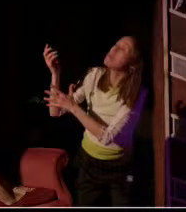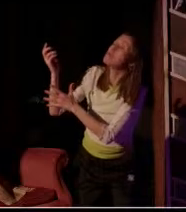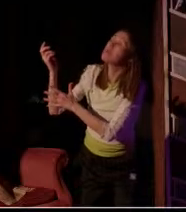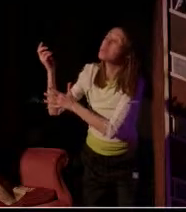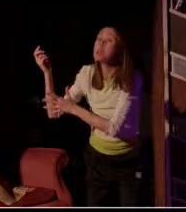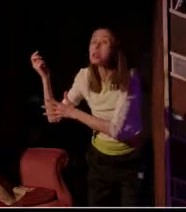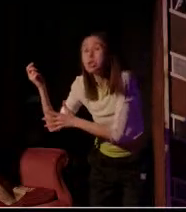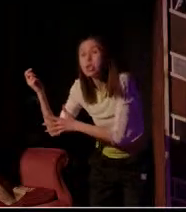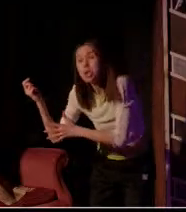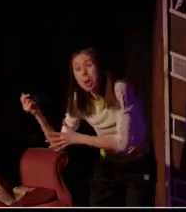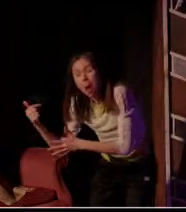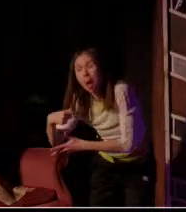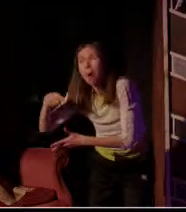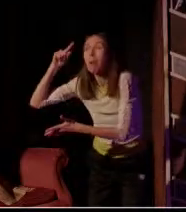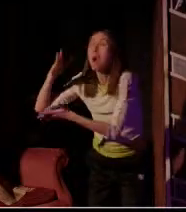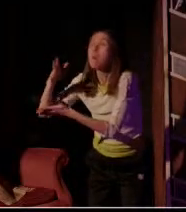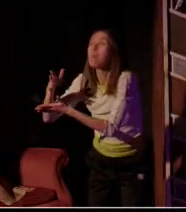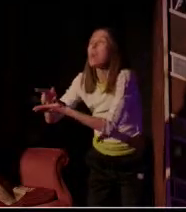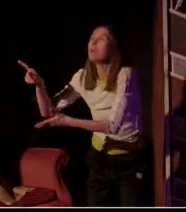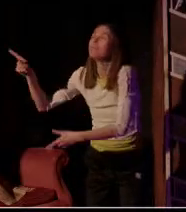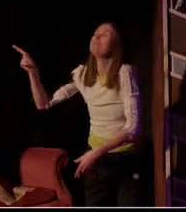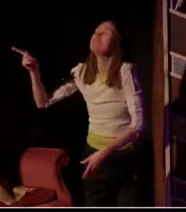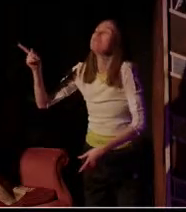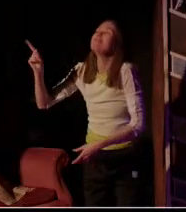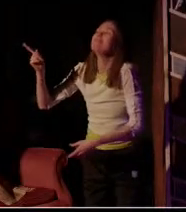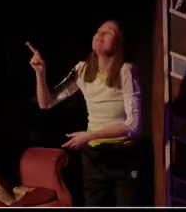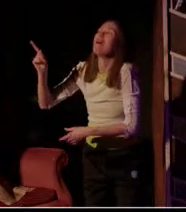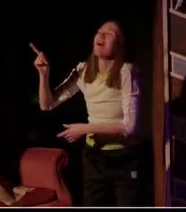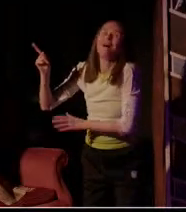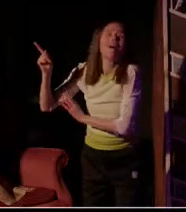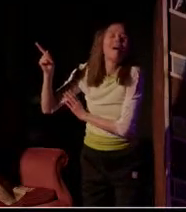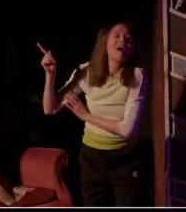may subdue the cheek, but